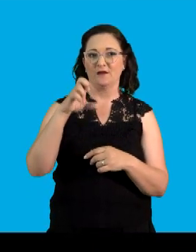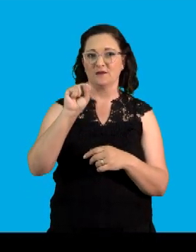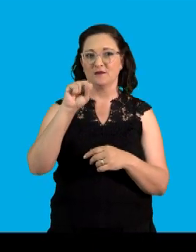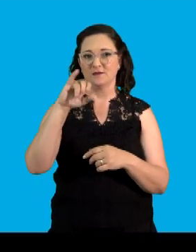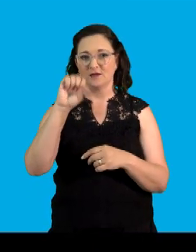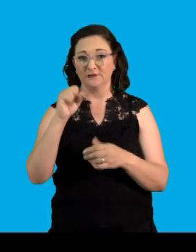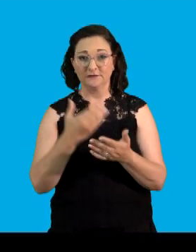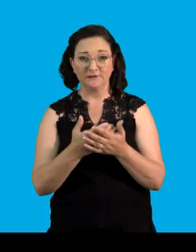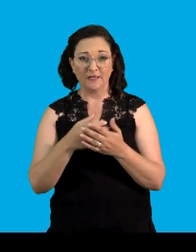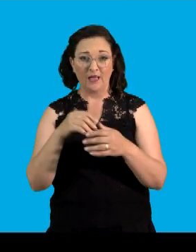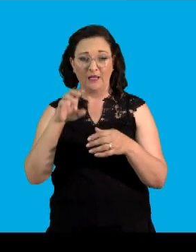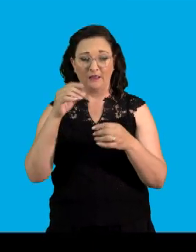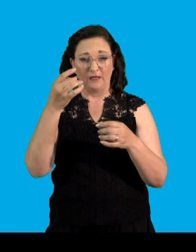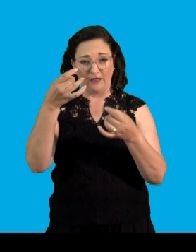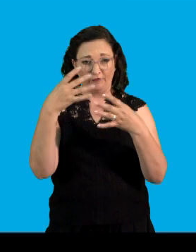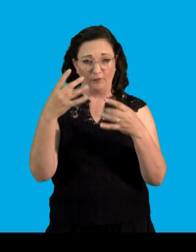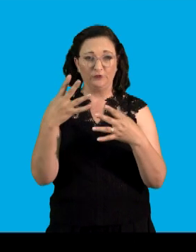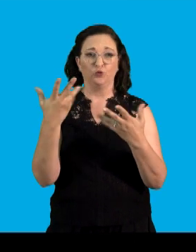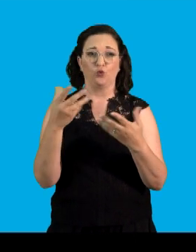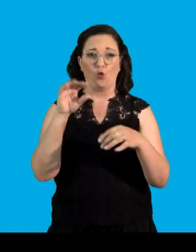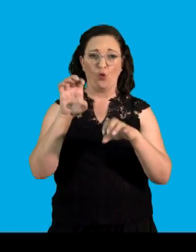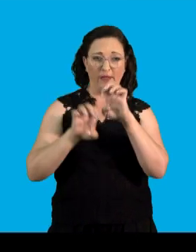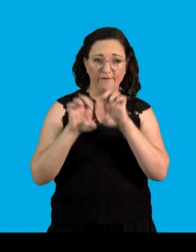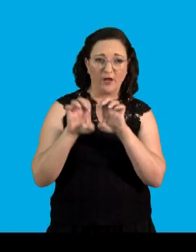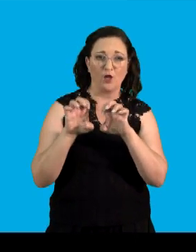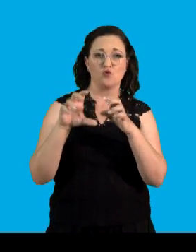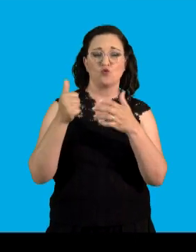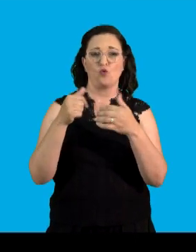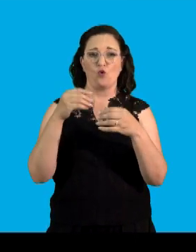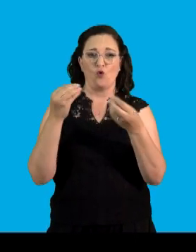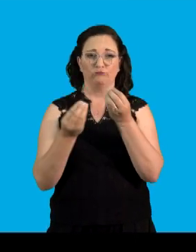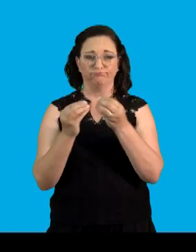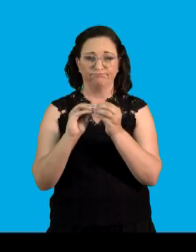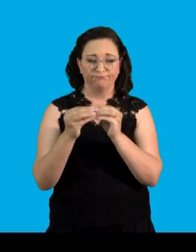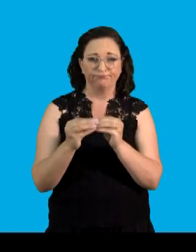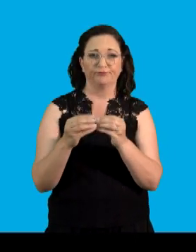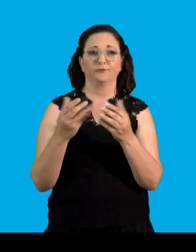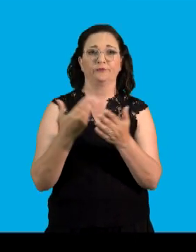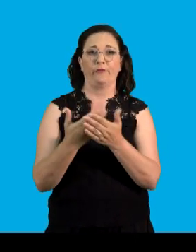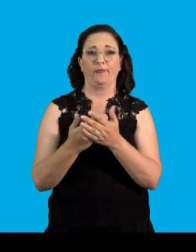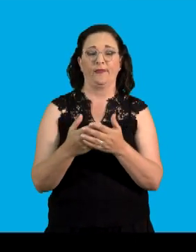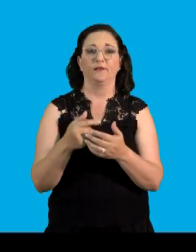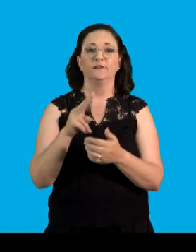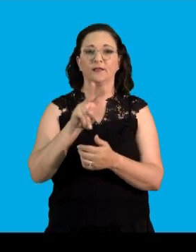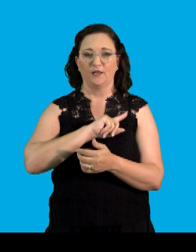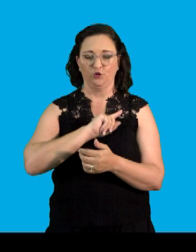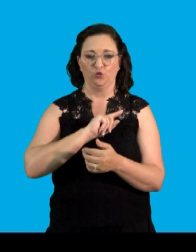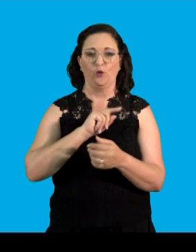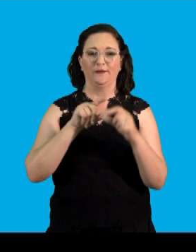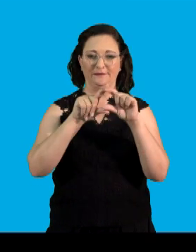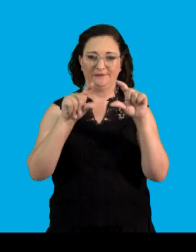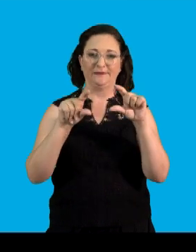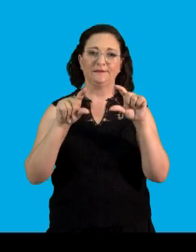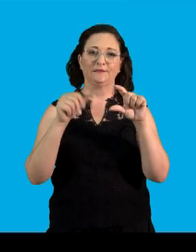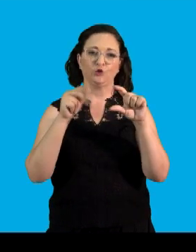information, evaluation, or creating? This is what is being assessed here. 20% of it, it's your essay